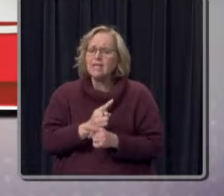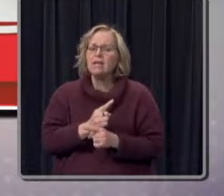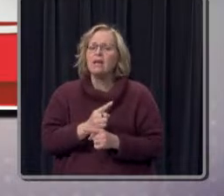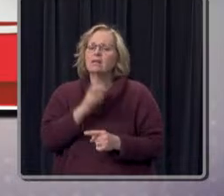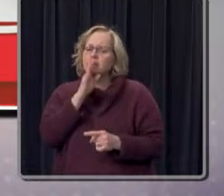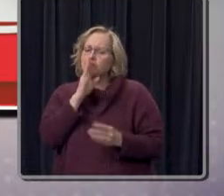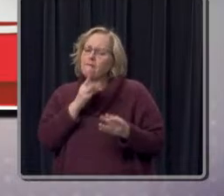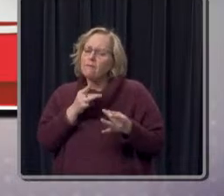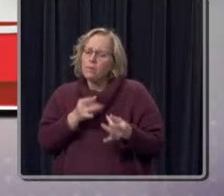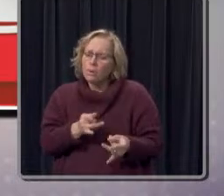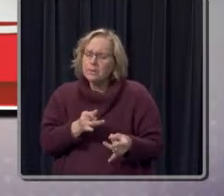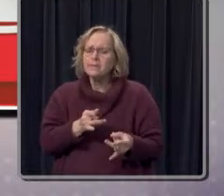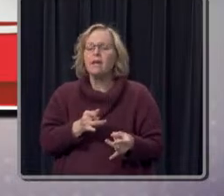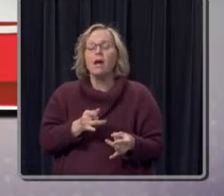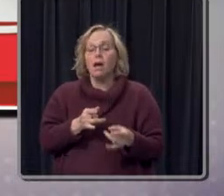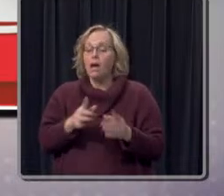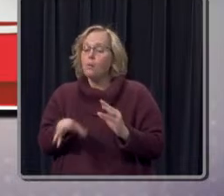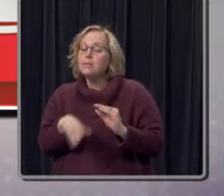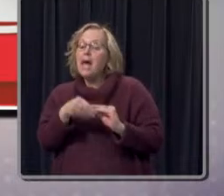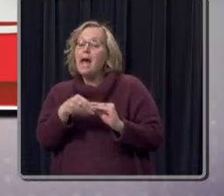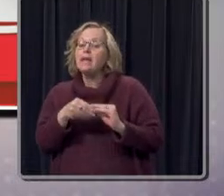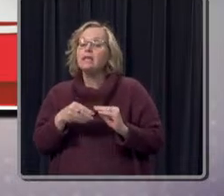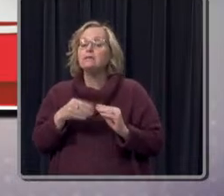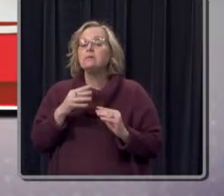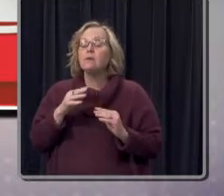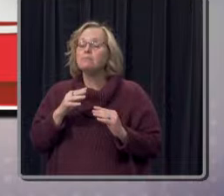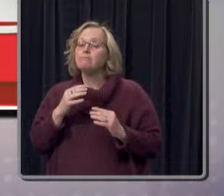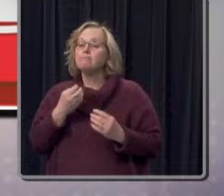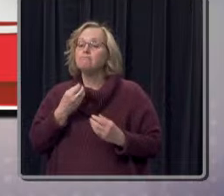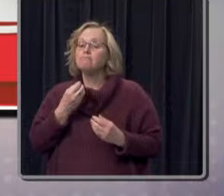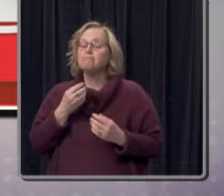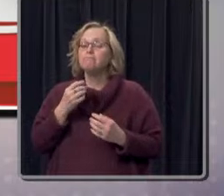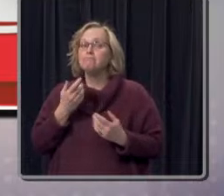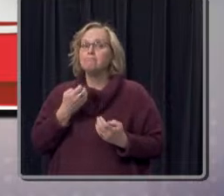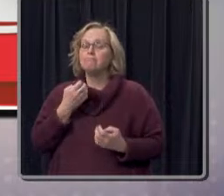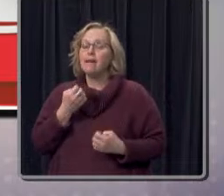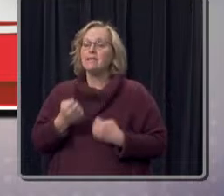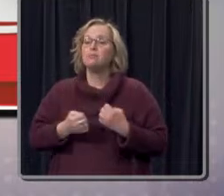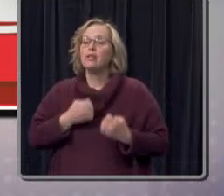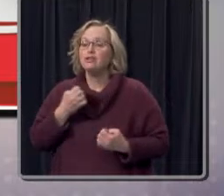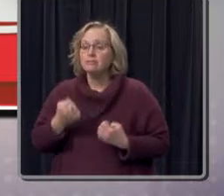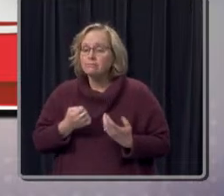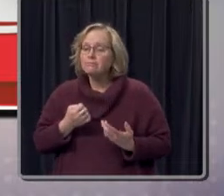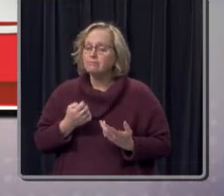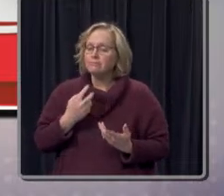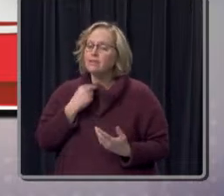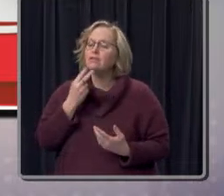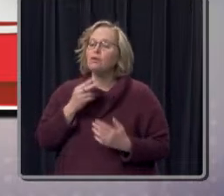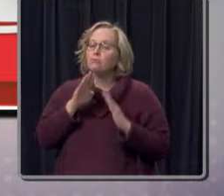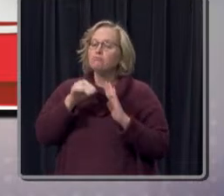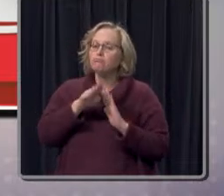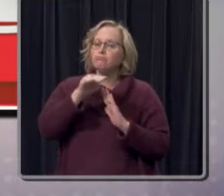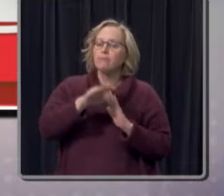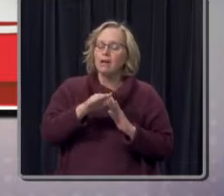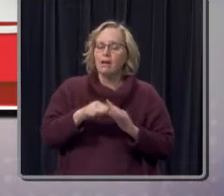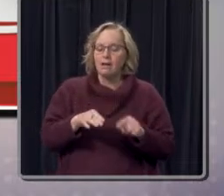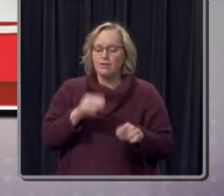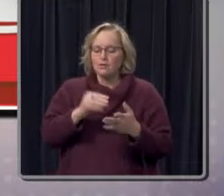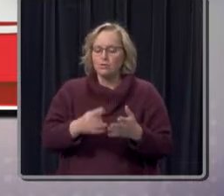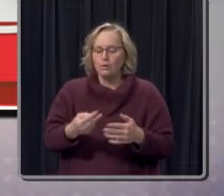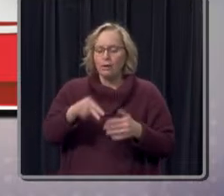fluency. And he was even adding a little bit of expression to his story, getting a little voice in there. She got up to leave and the principal stopped her and